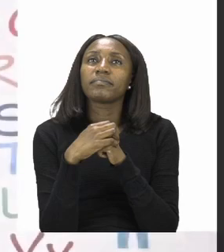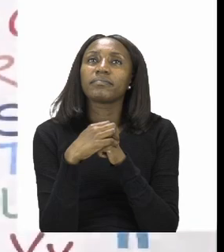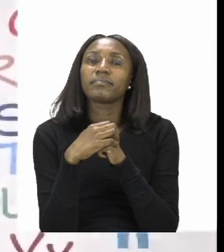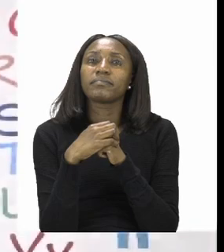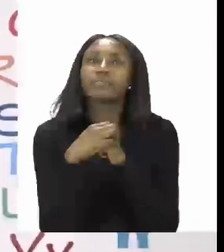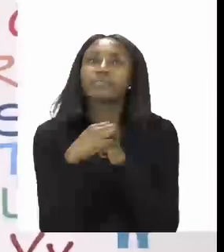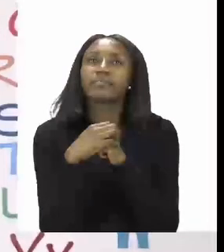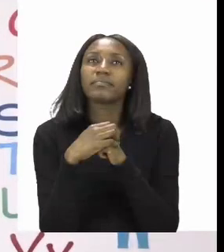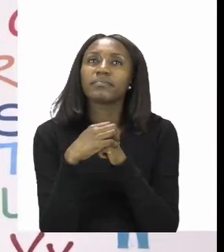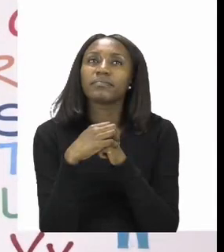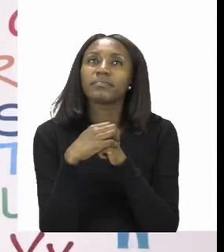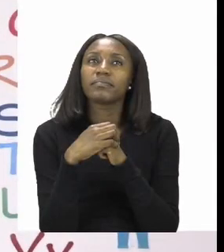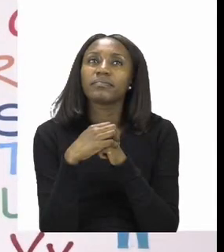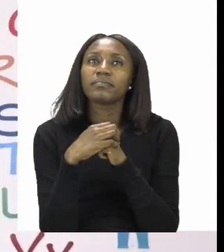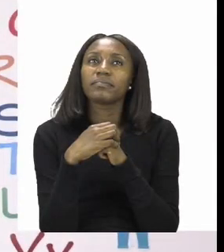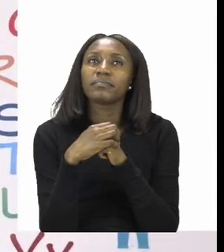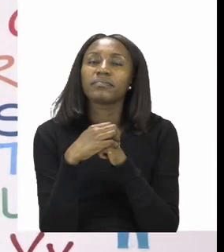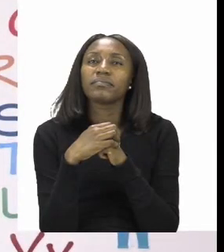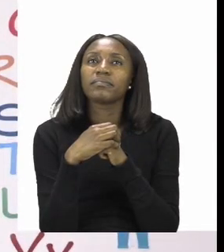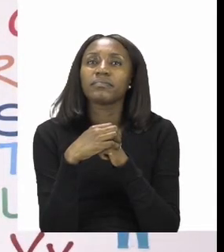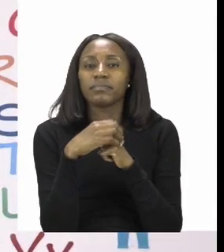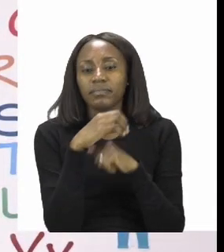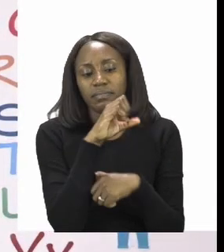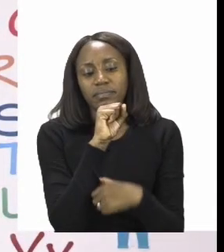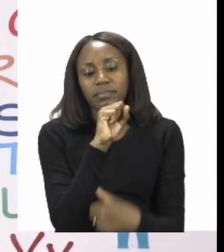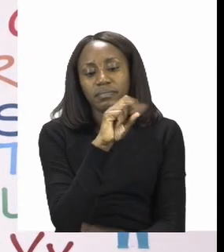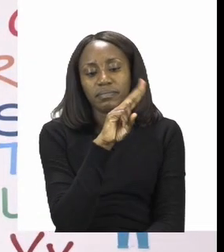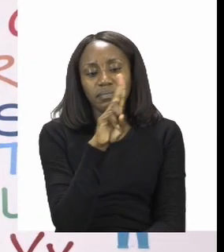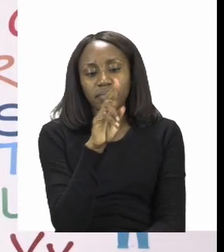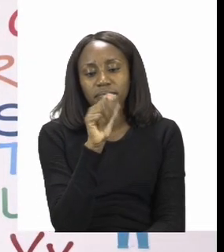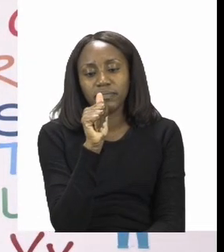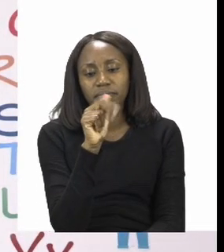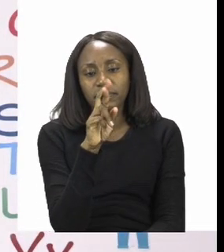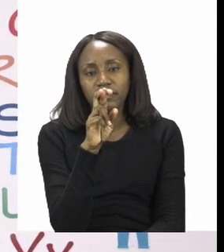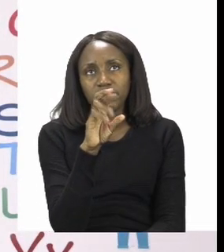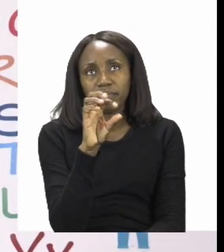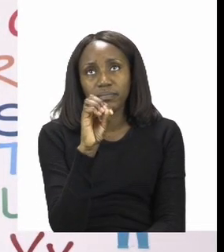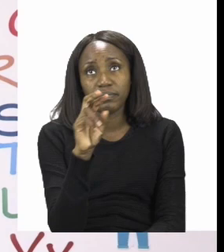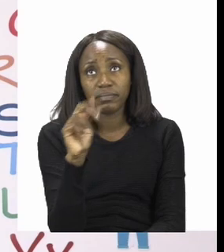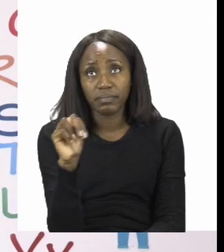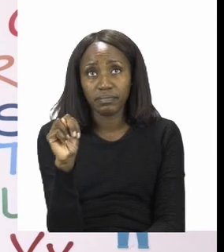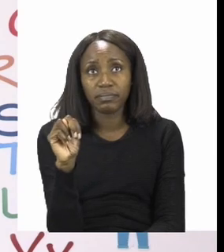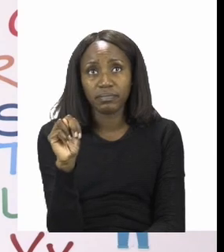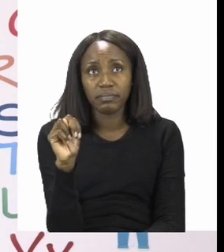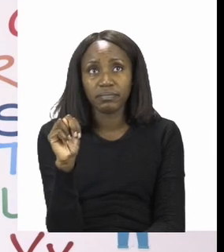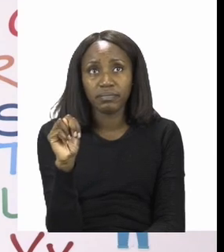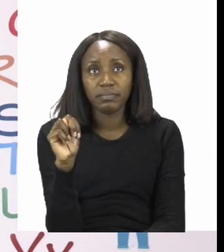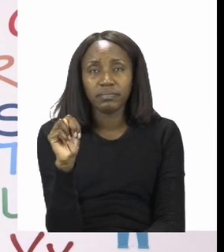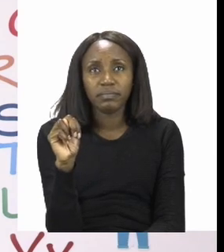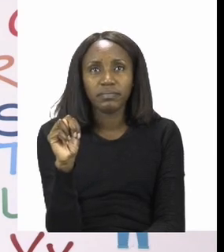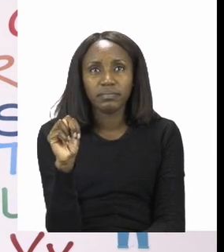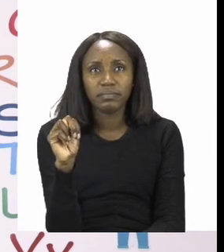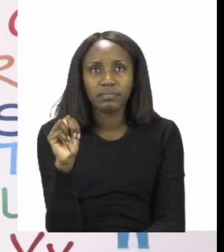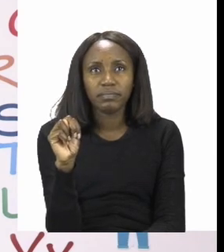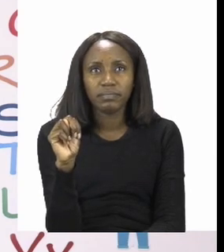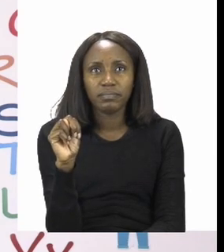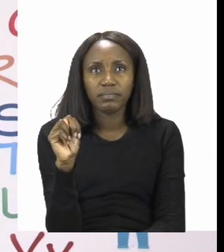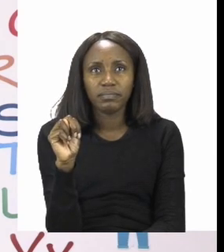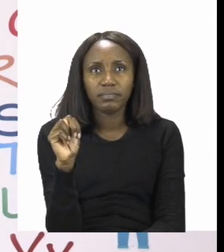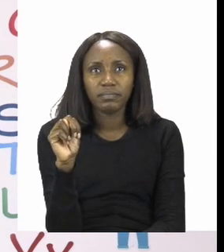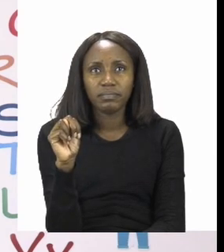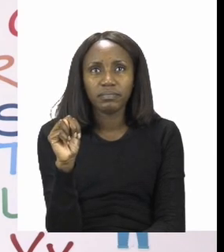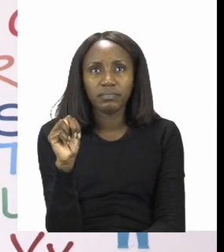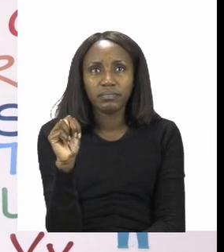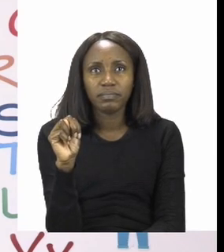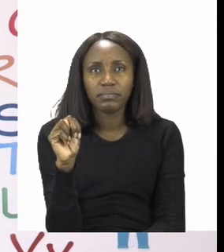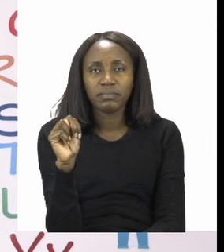If we have the name, which is Sharon, we're going to write her name. Remember, Sharon is someone's name, so